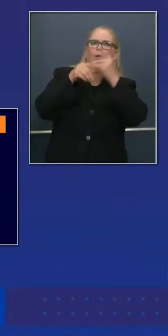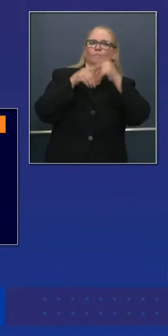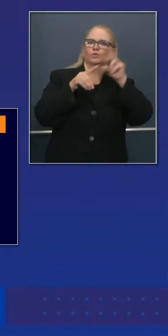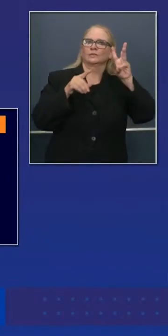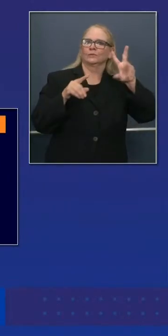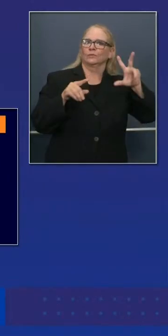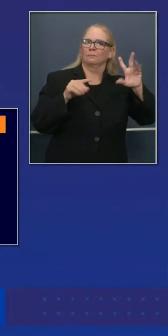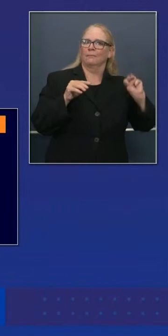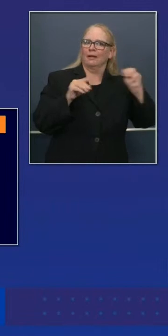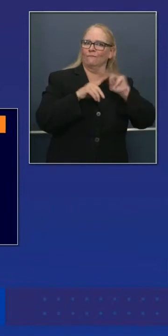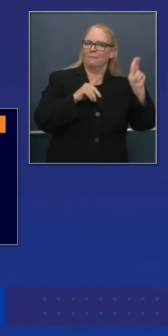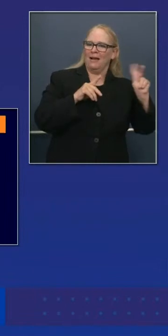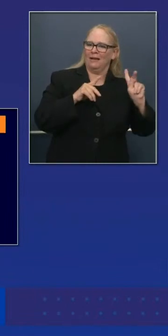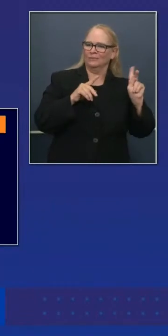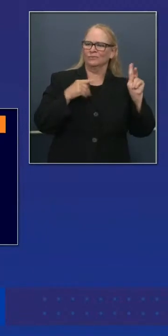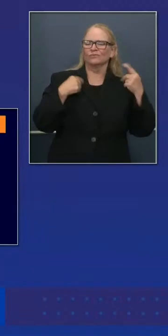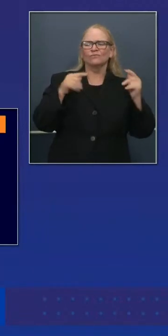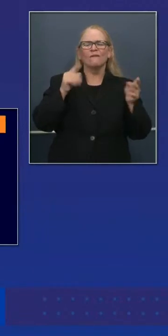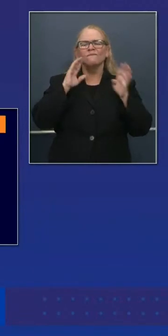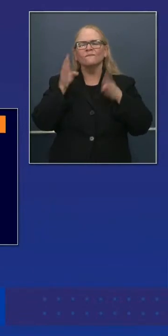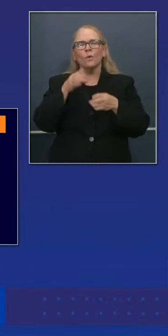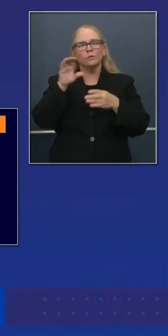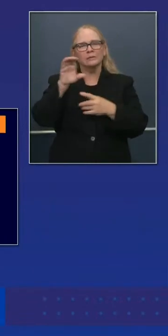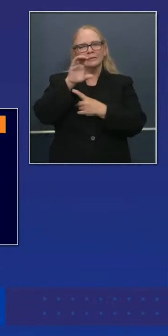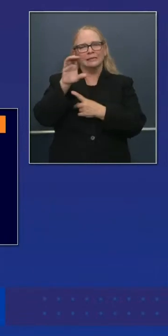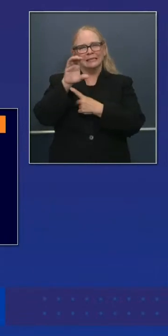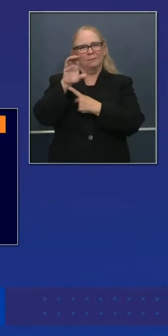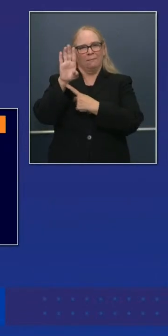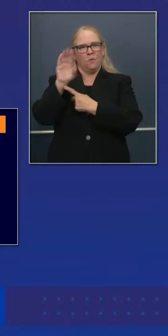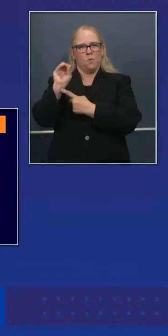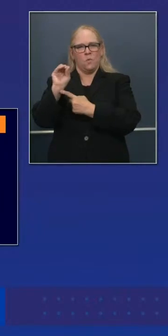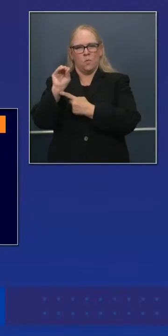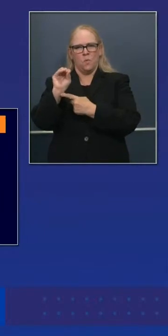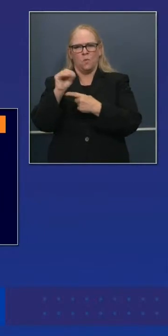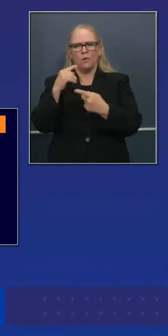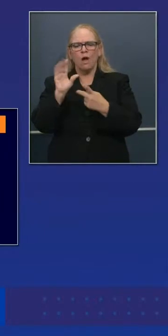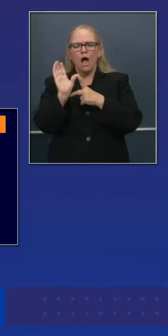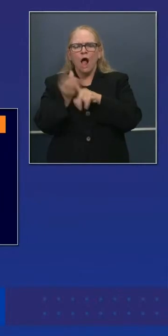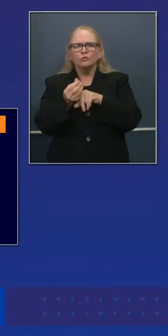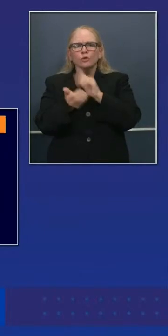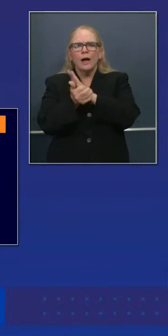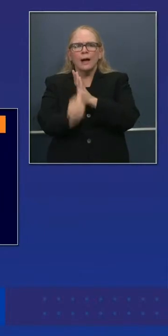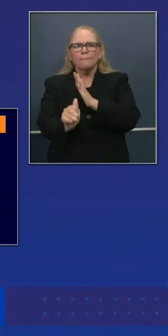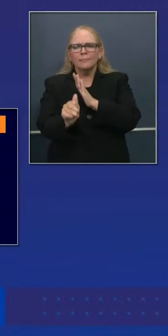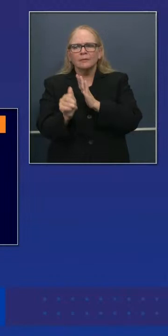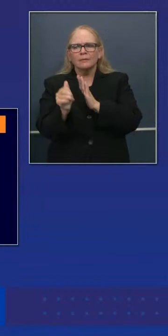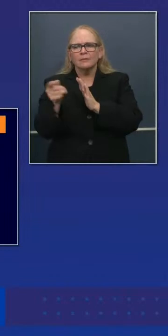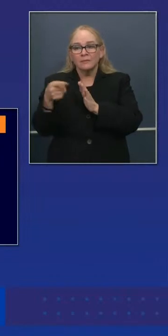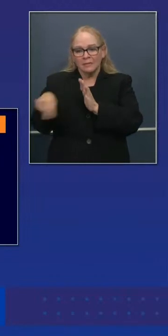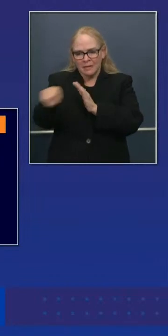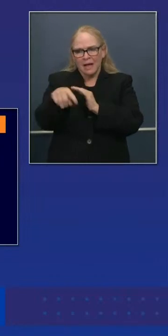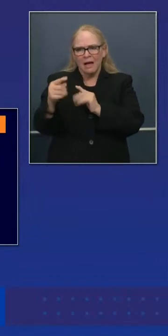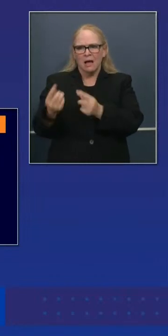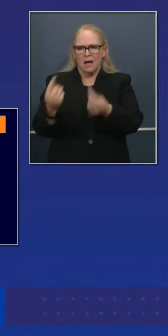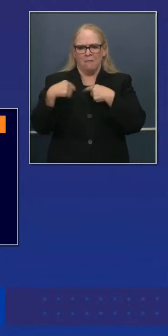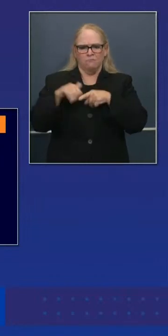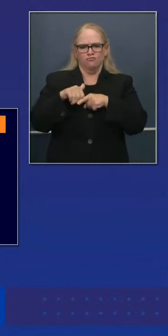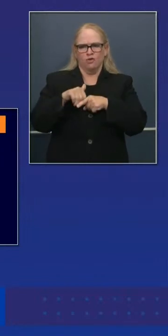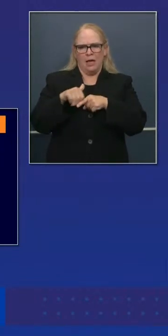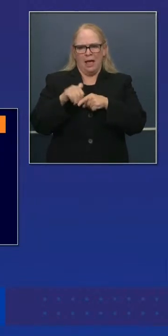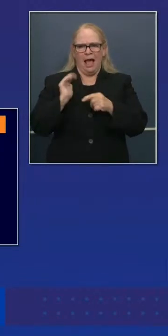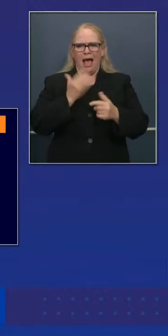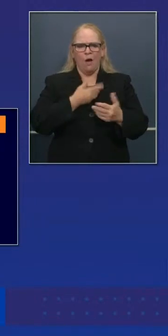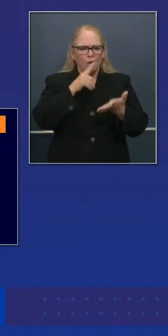cultural competency, to focus on cultural humility in terms of our efforts to train our contact tracers. I want to thank the